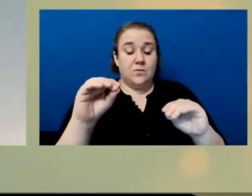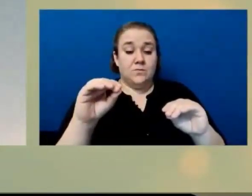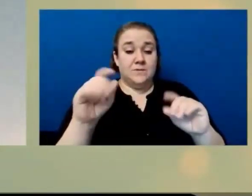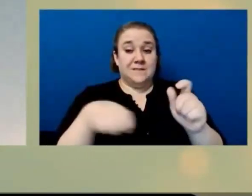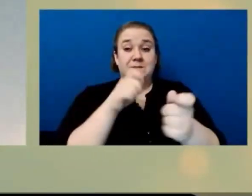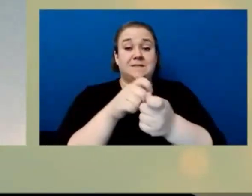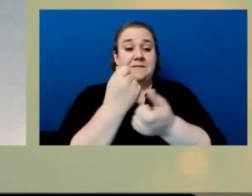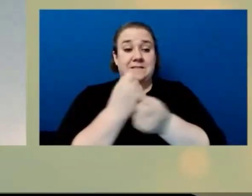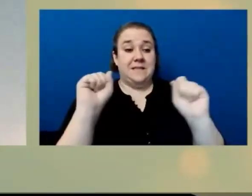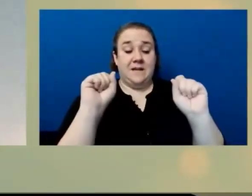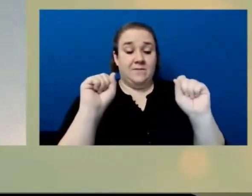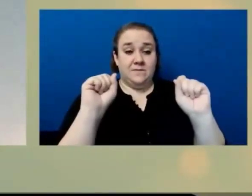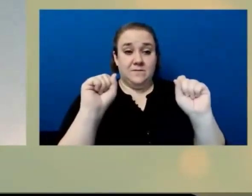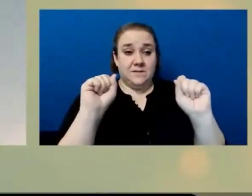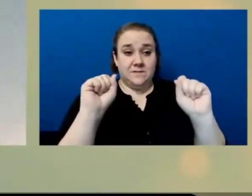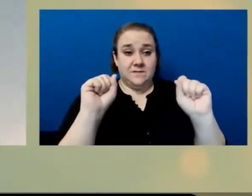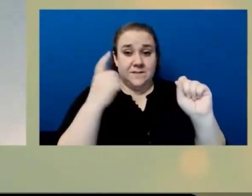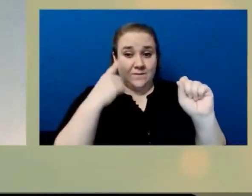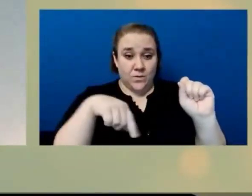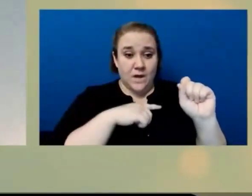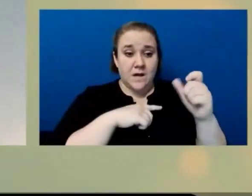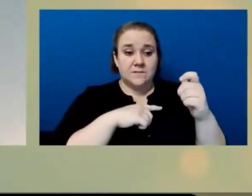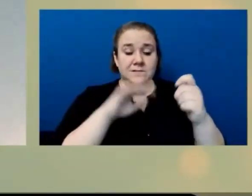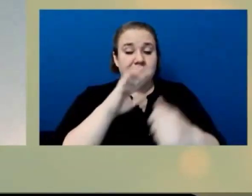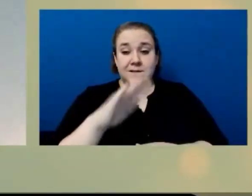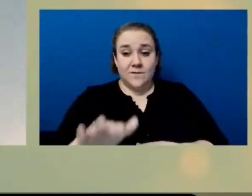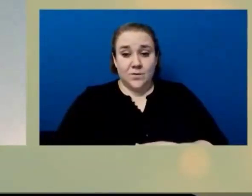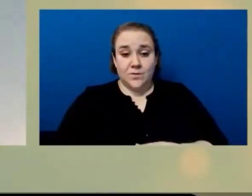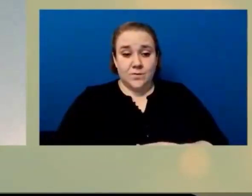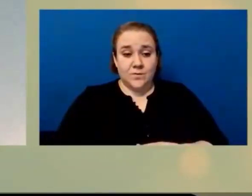frayed. No wonder it is sometimes torn.